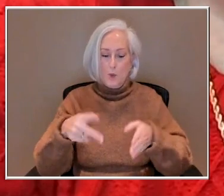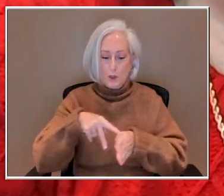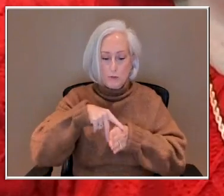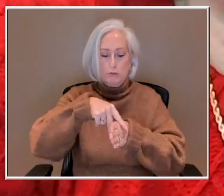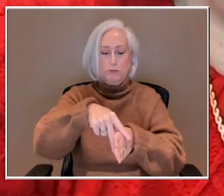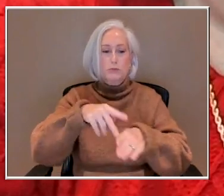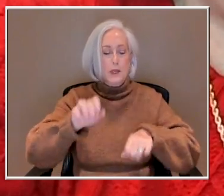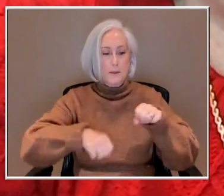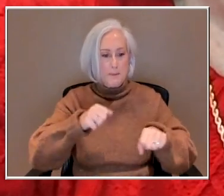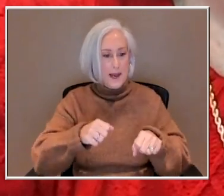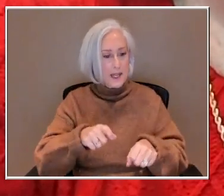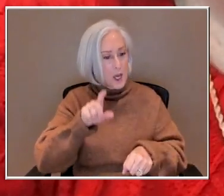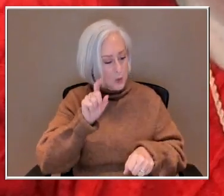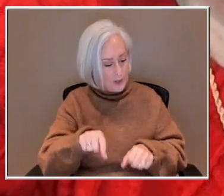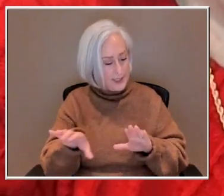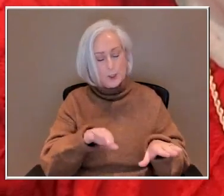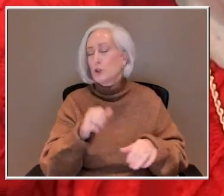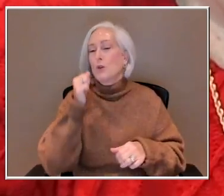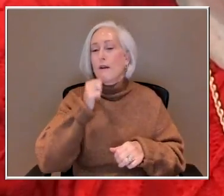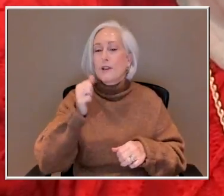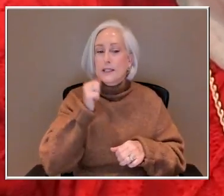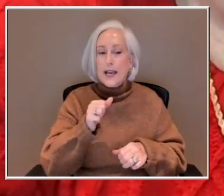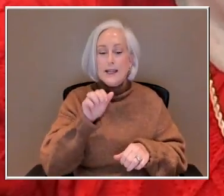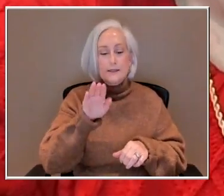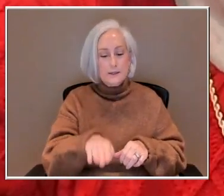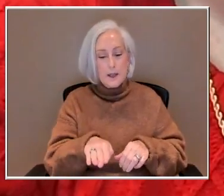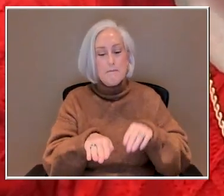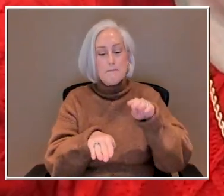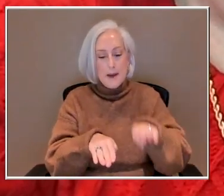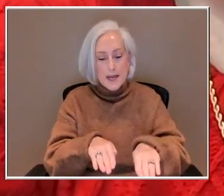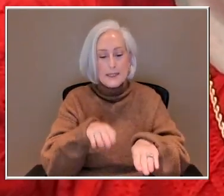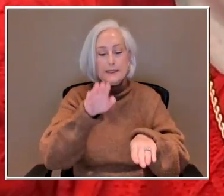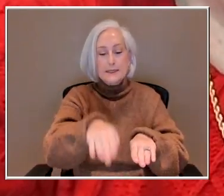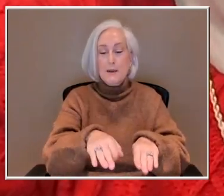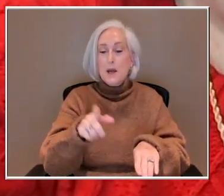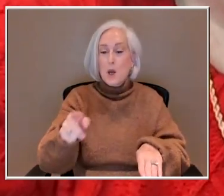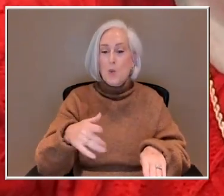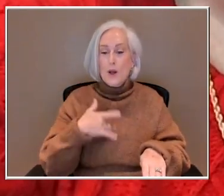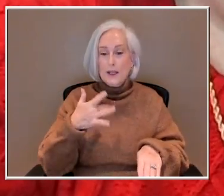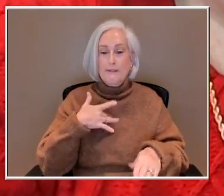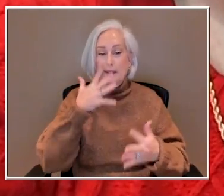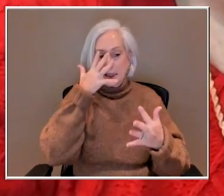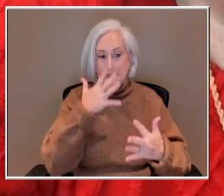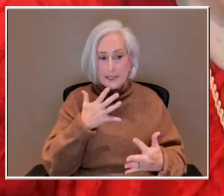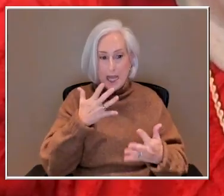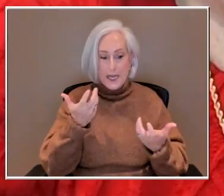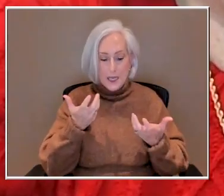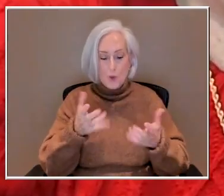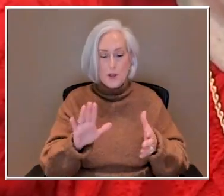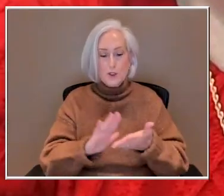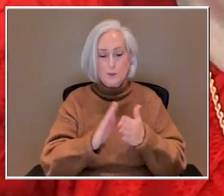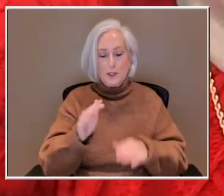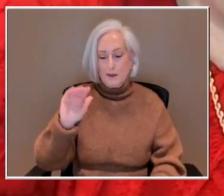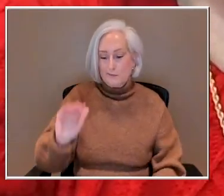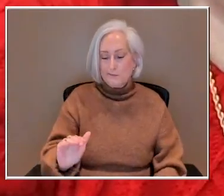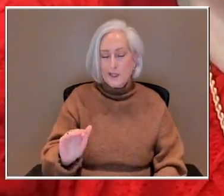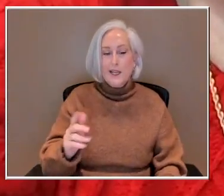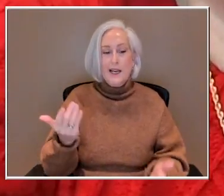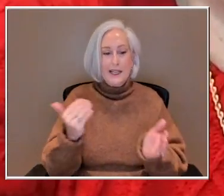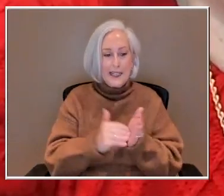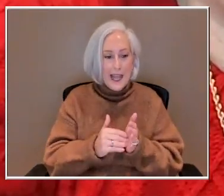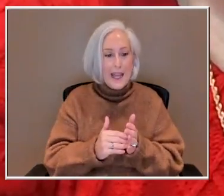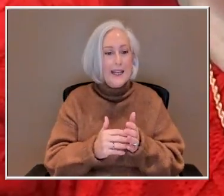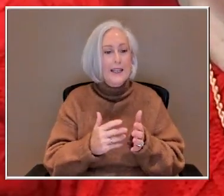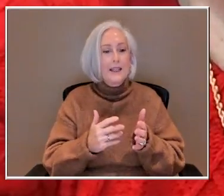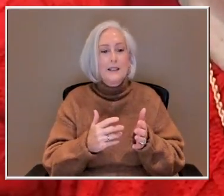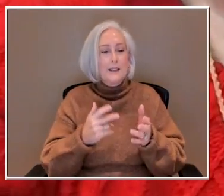day by day, step by step. When those meltdowns come that he wants to go back to being a normal child, finding out what